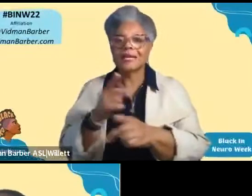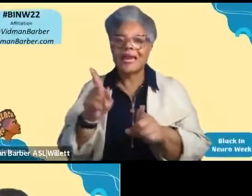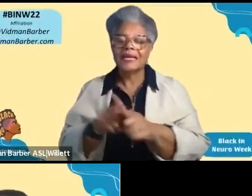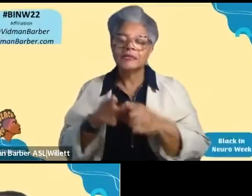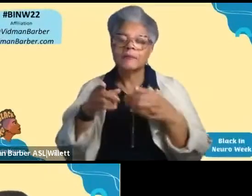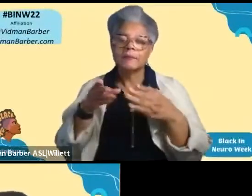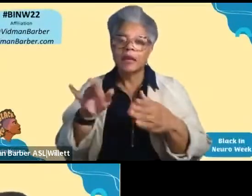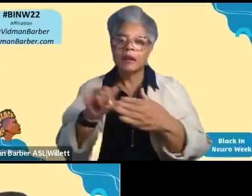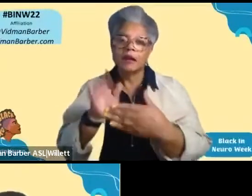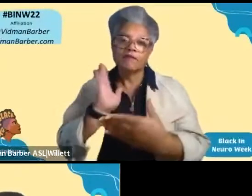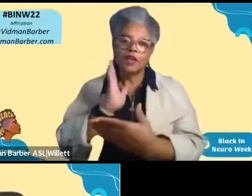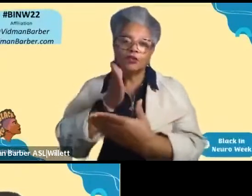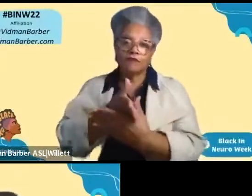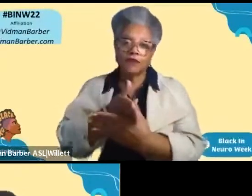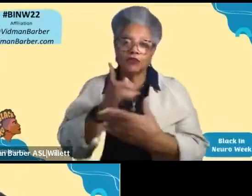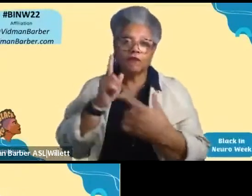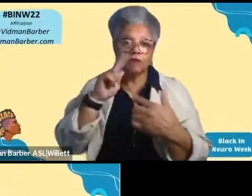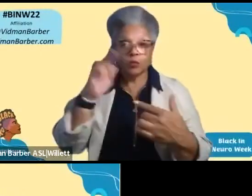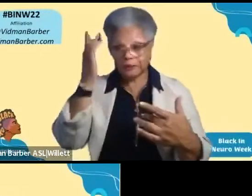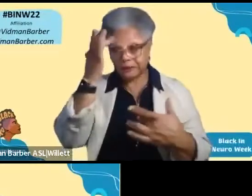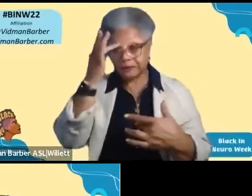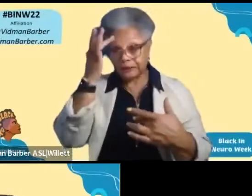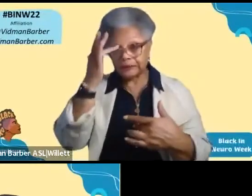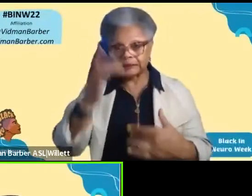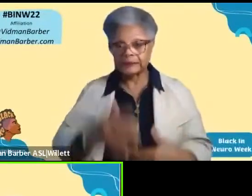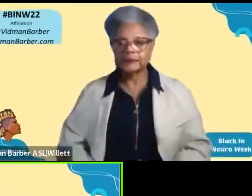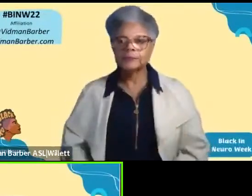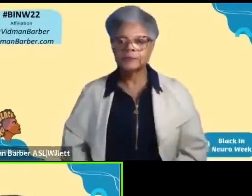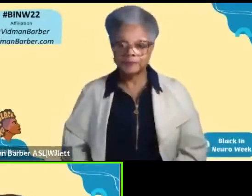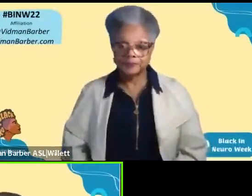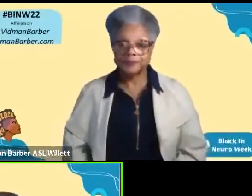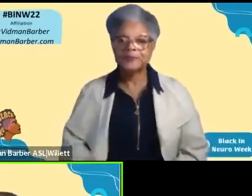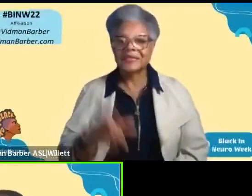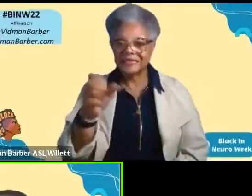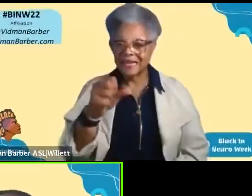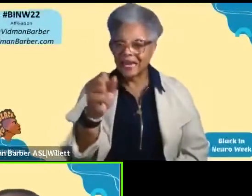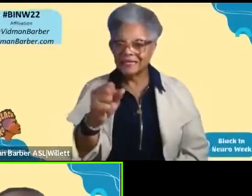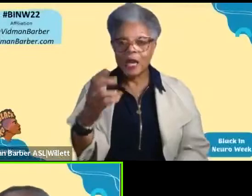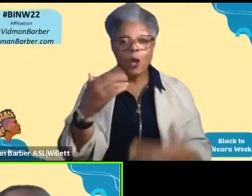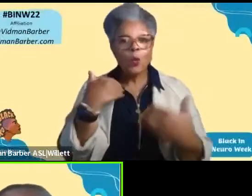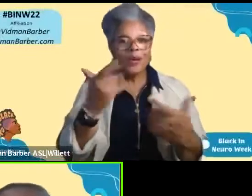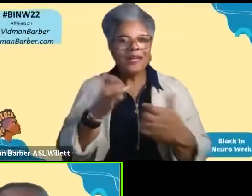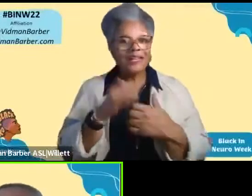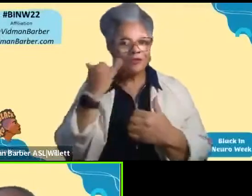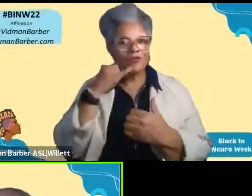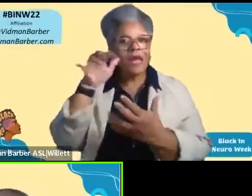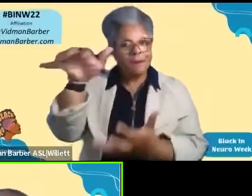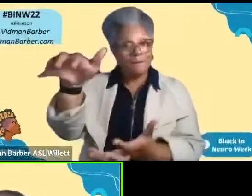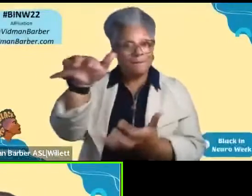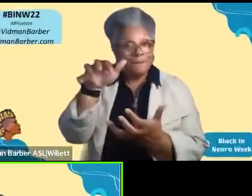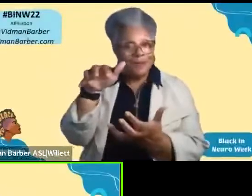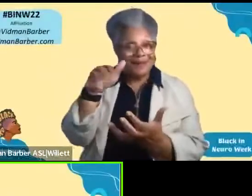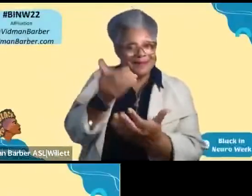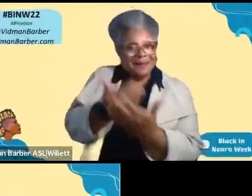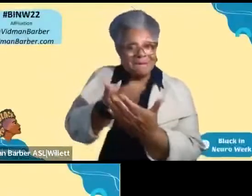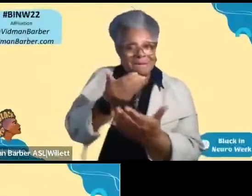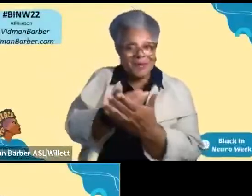of intervention for diseases. Yes. Well, if you have buckets of money, you heard Dr. Ritter.